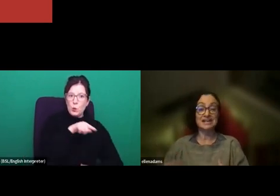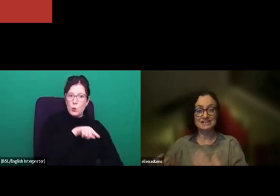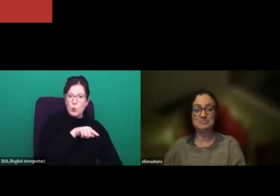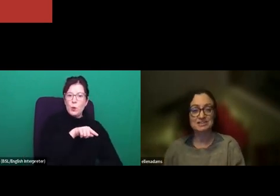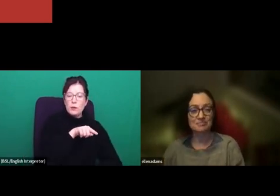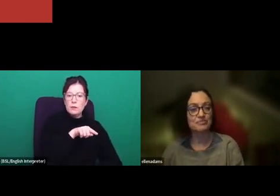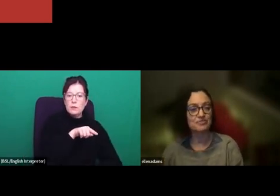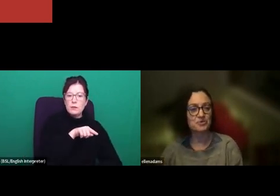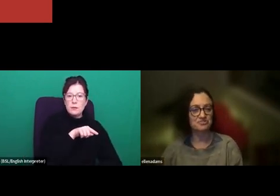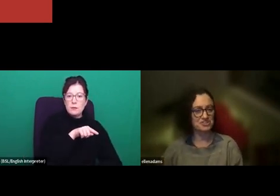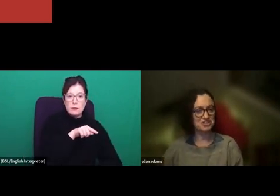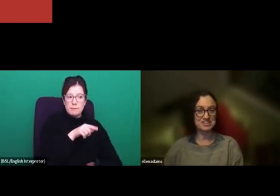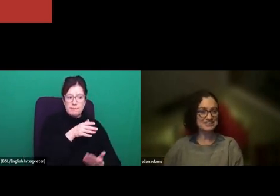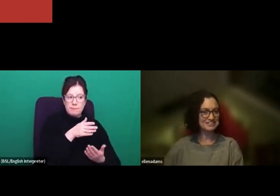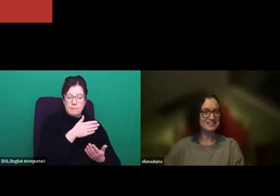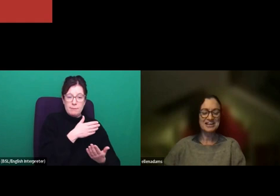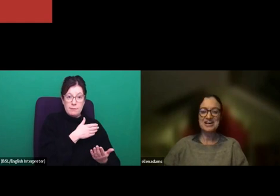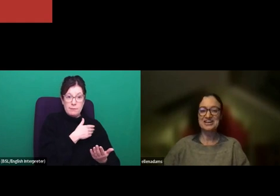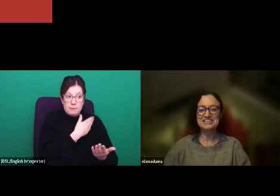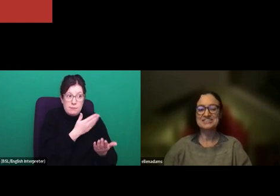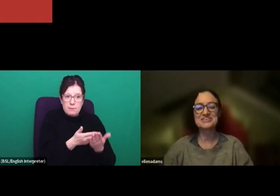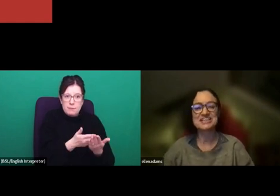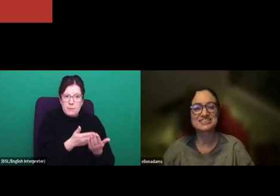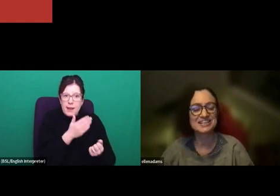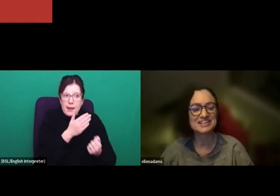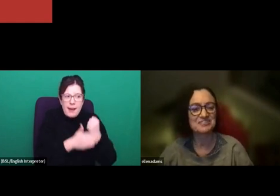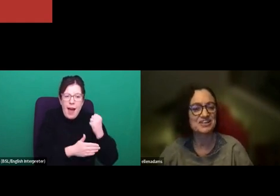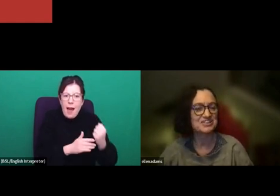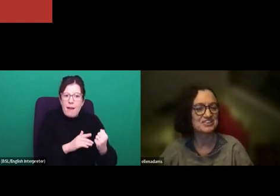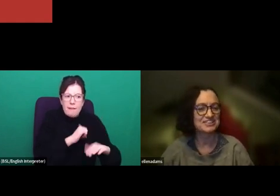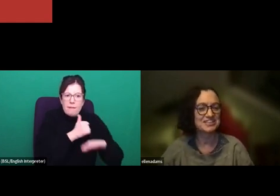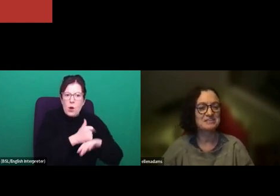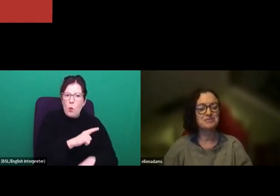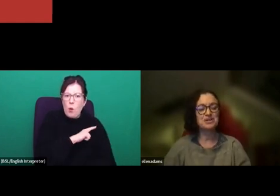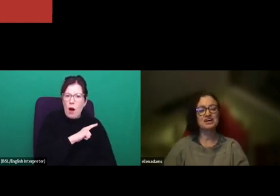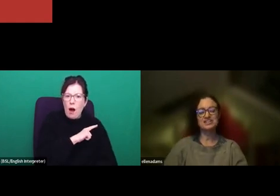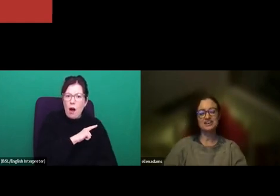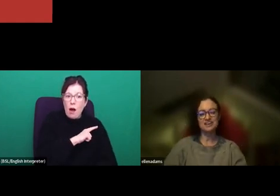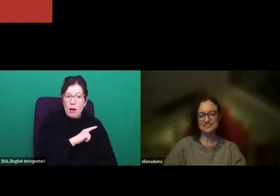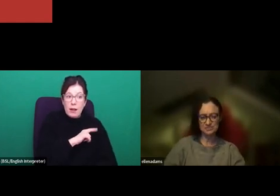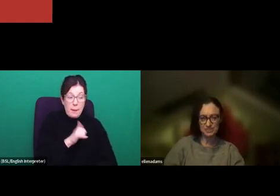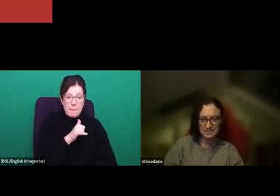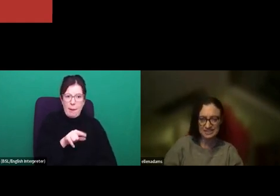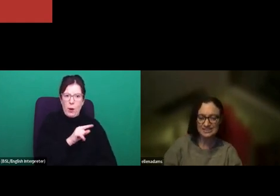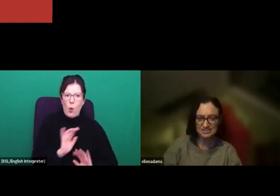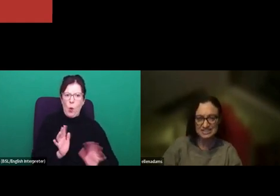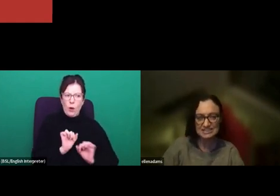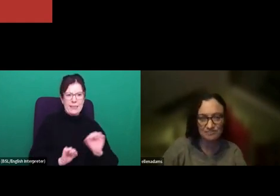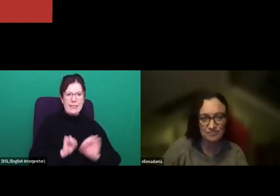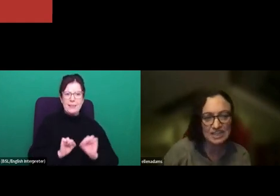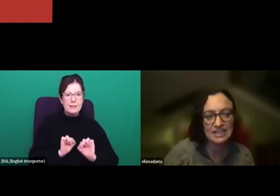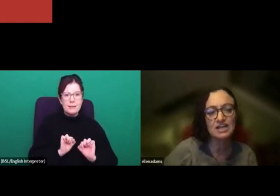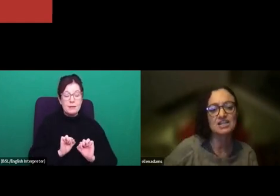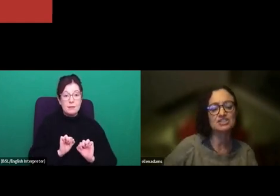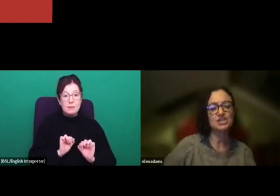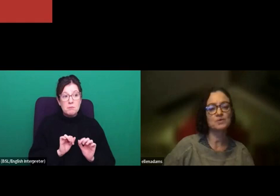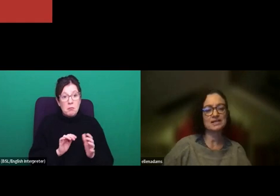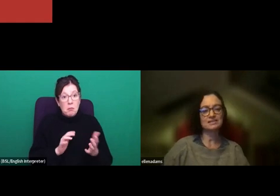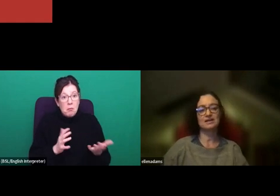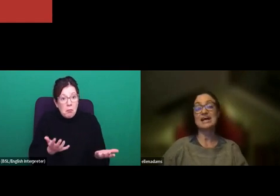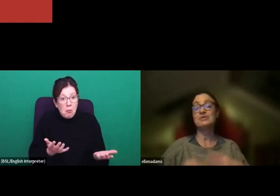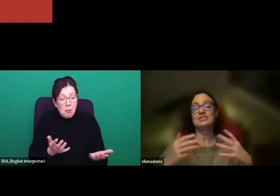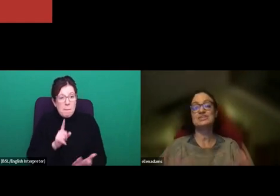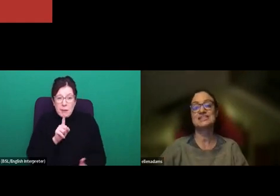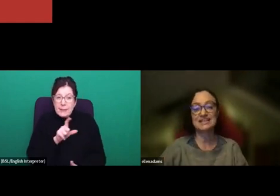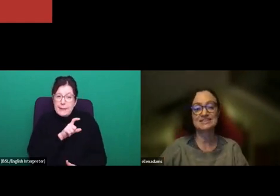maybe hadn't been done before for a good reason. It's not actually a very good idea, but I still think that there is something to